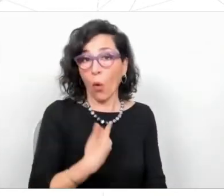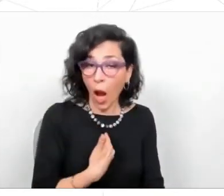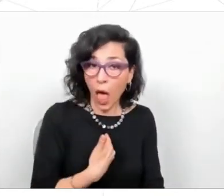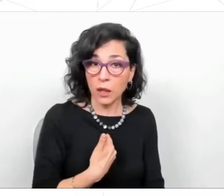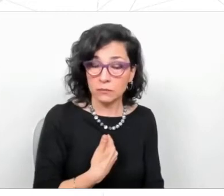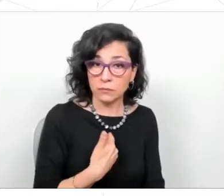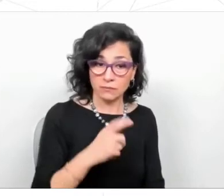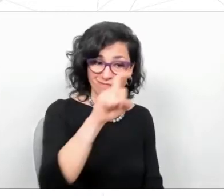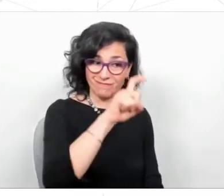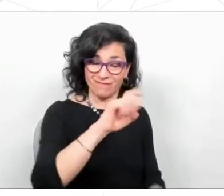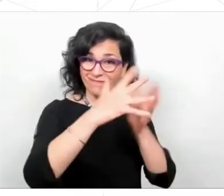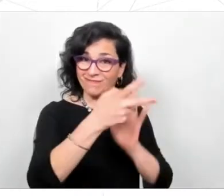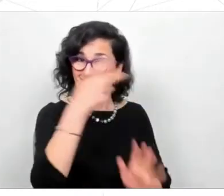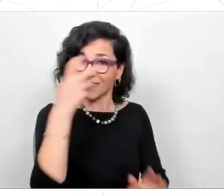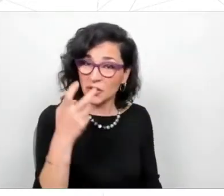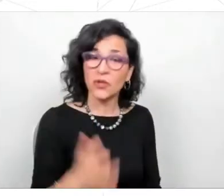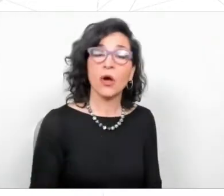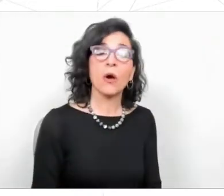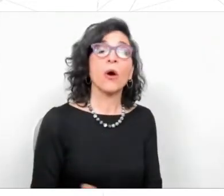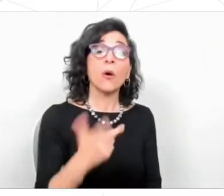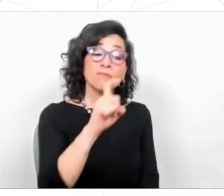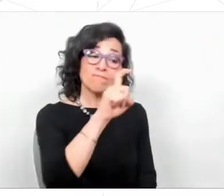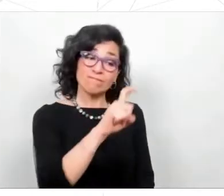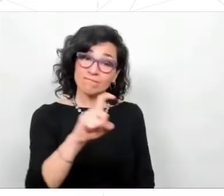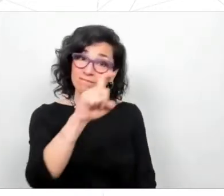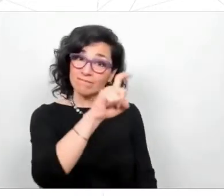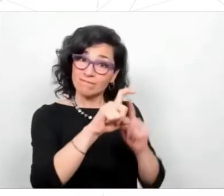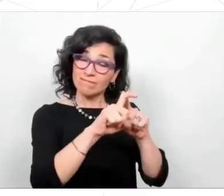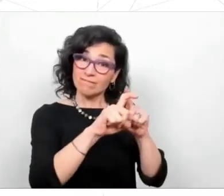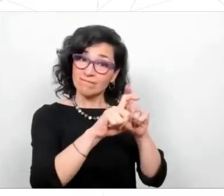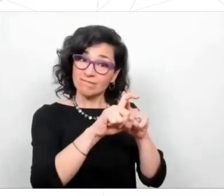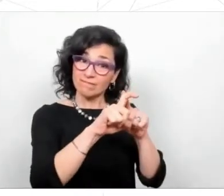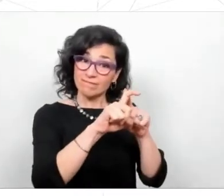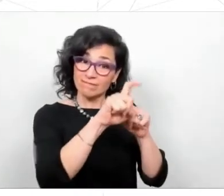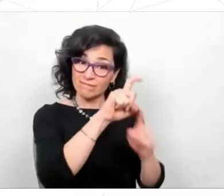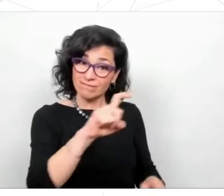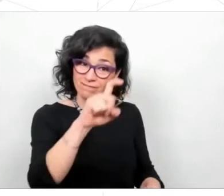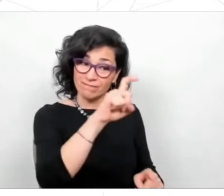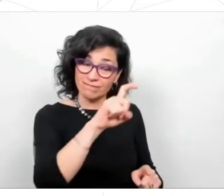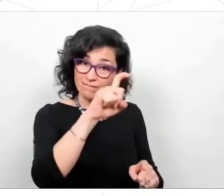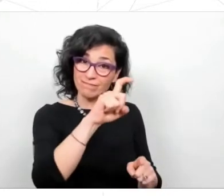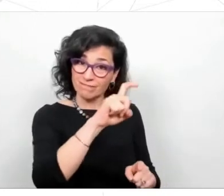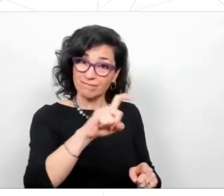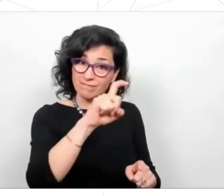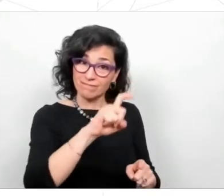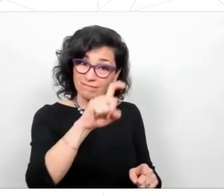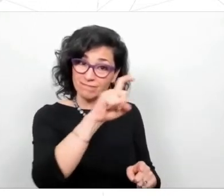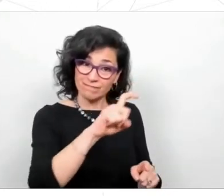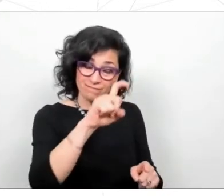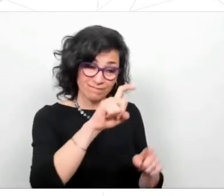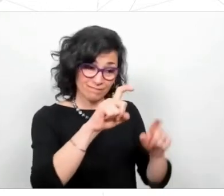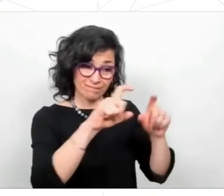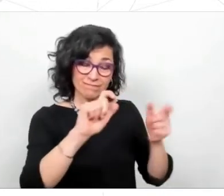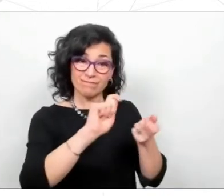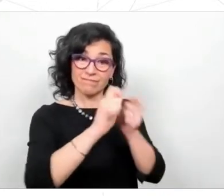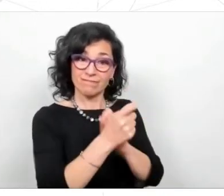to an all black cursor if we so choose. We can change to a negative cursor, which alters based on